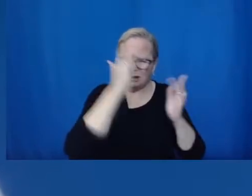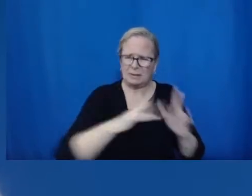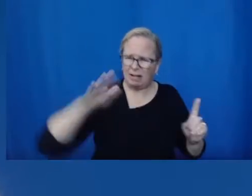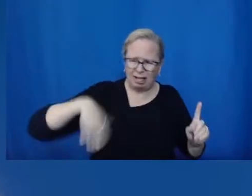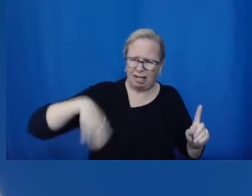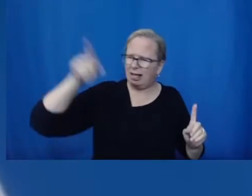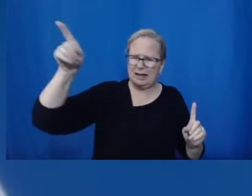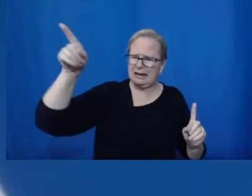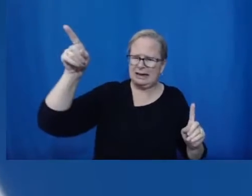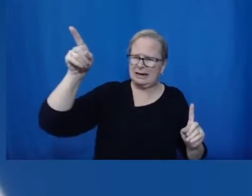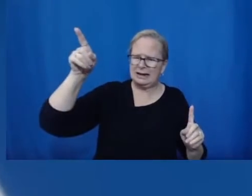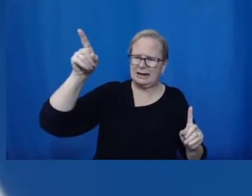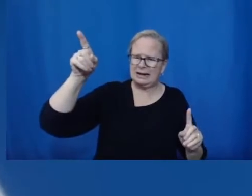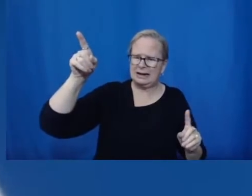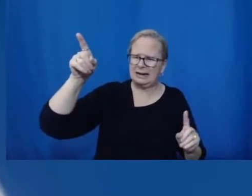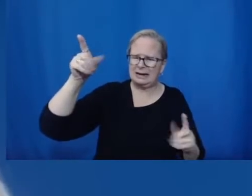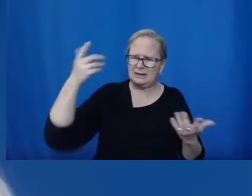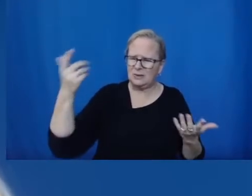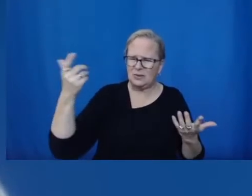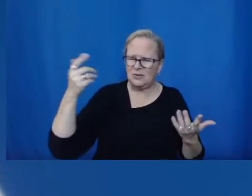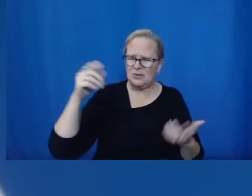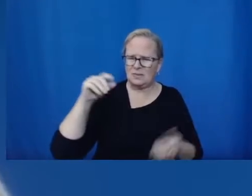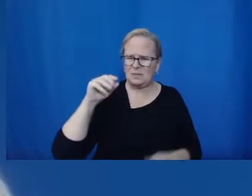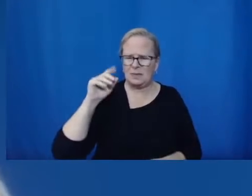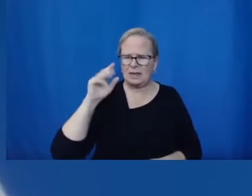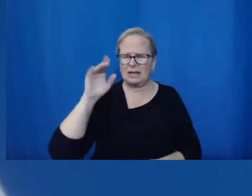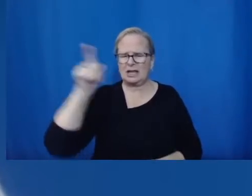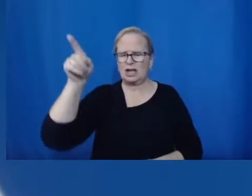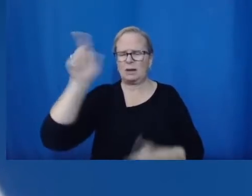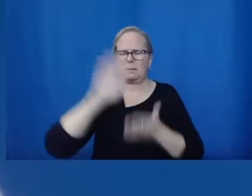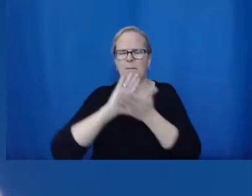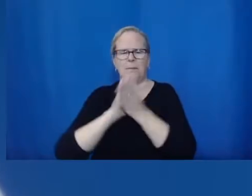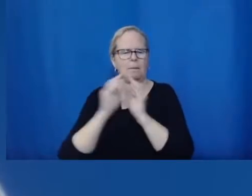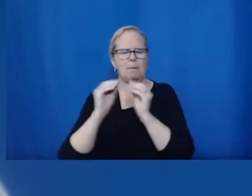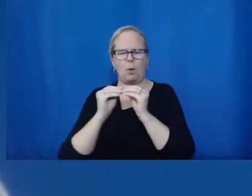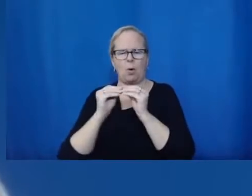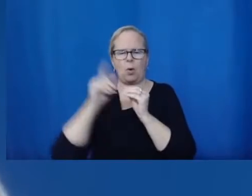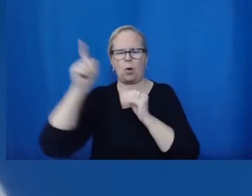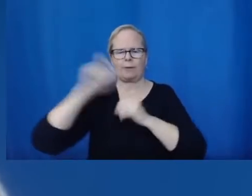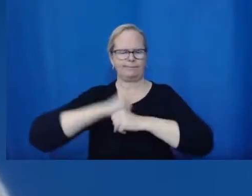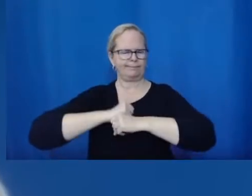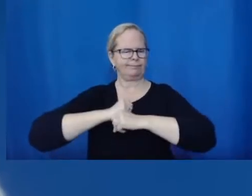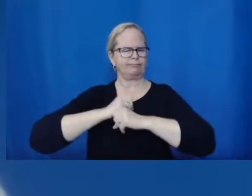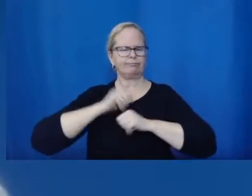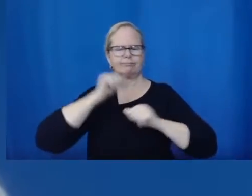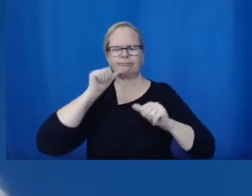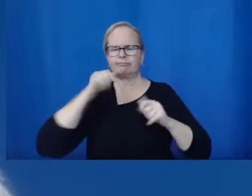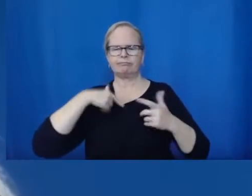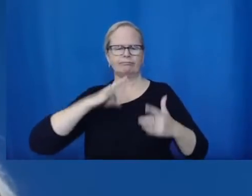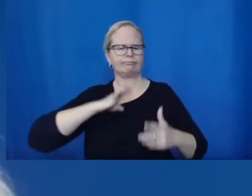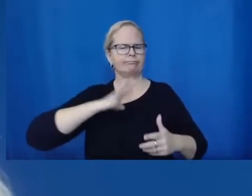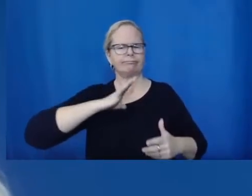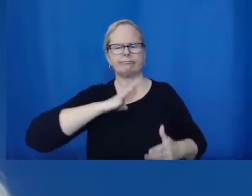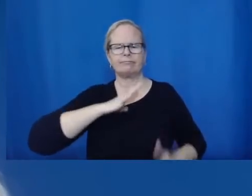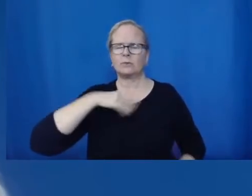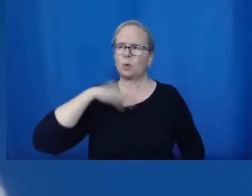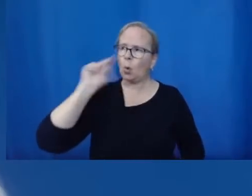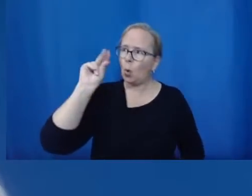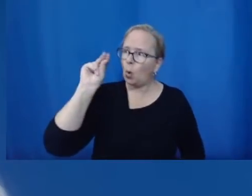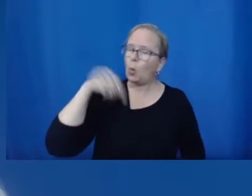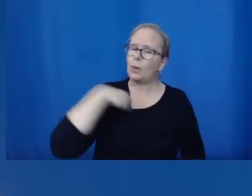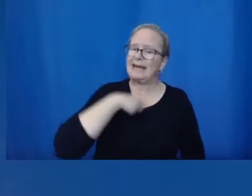mechanism becomes harmful. To break the disconnect, we urgently need you to see what we are